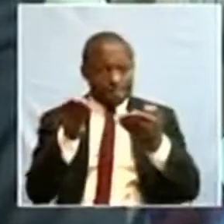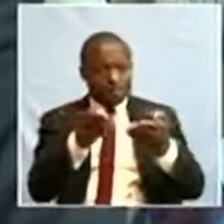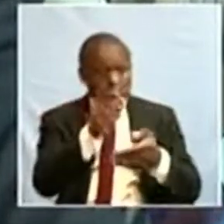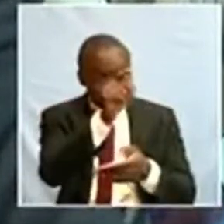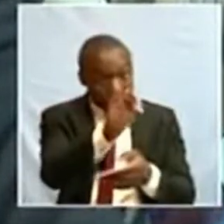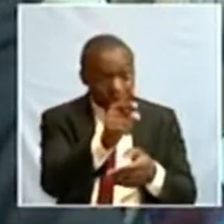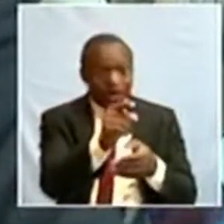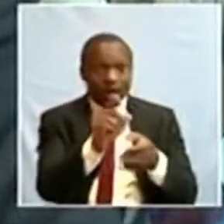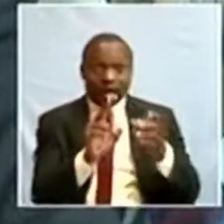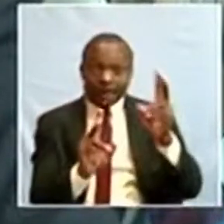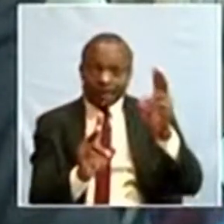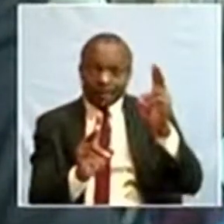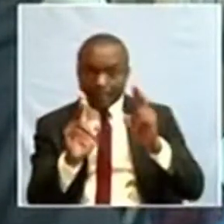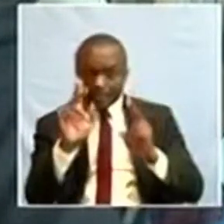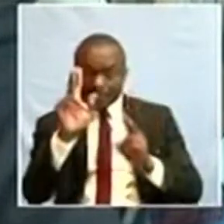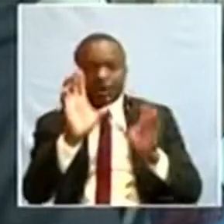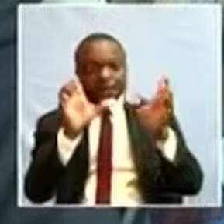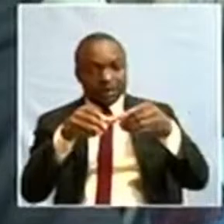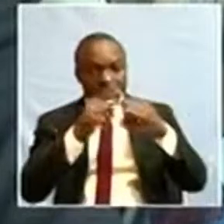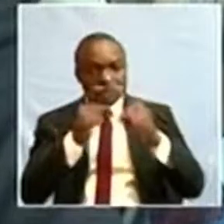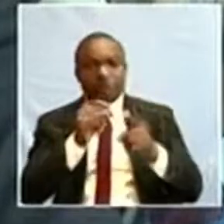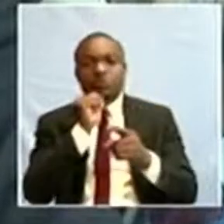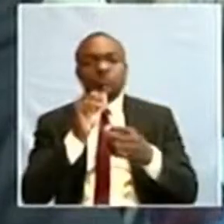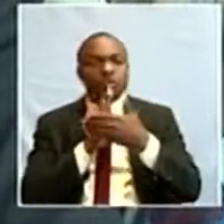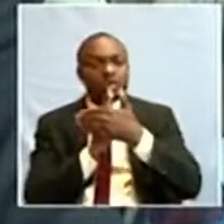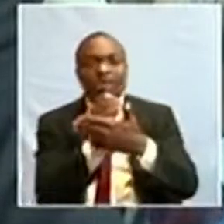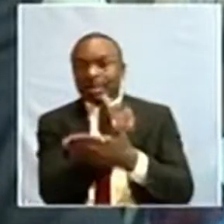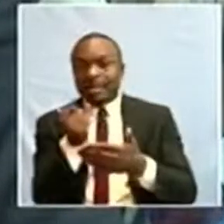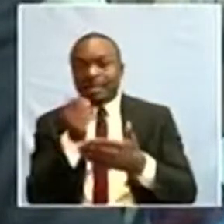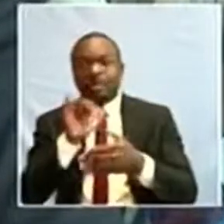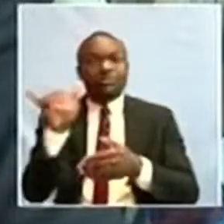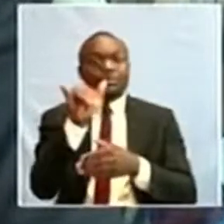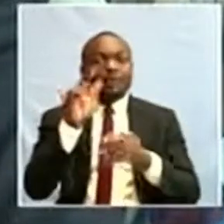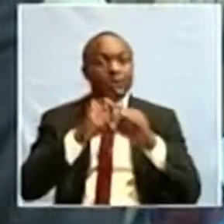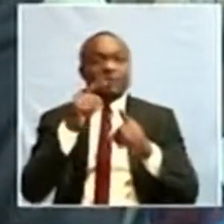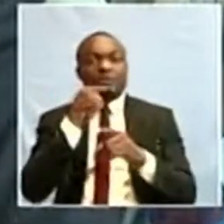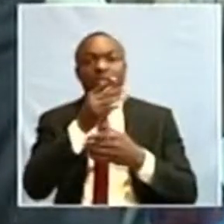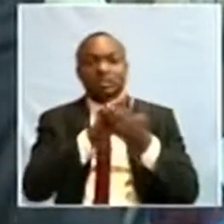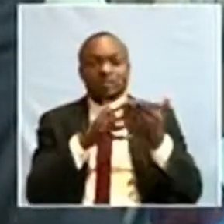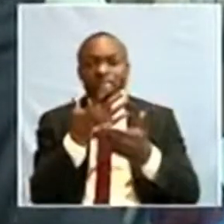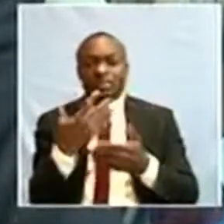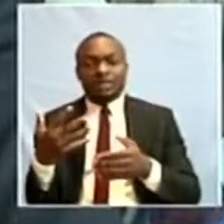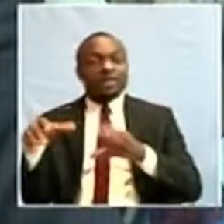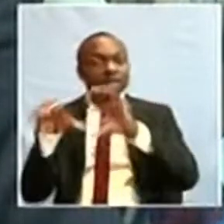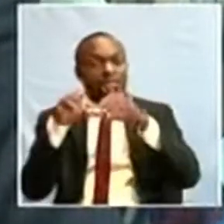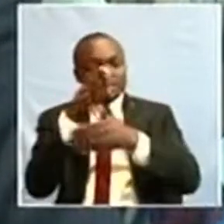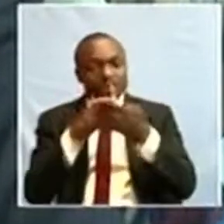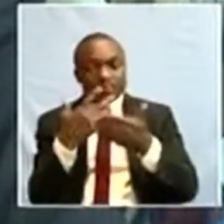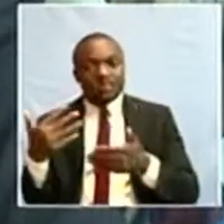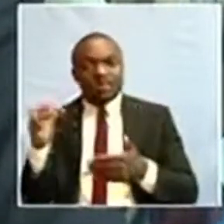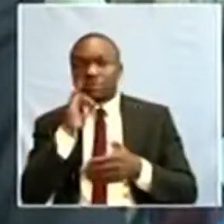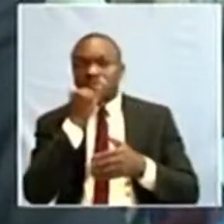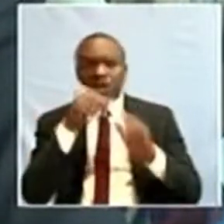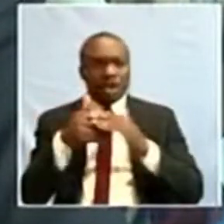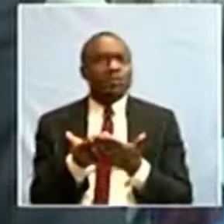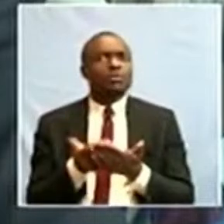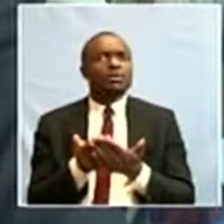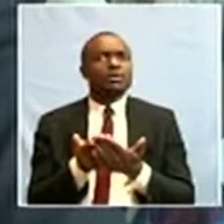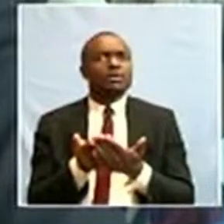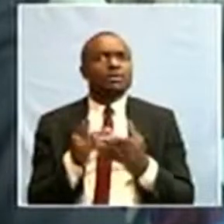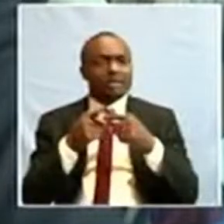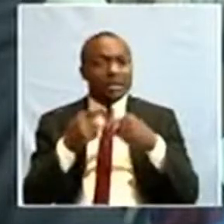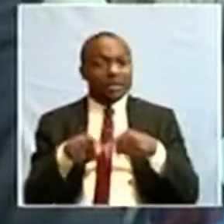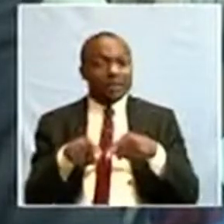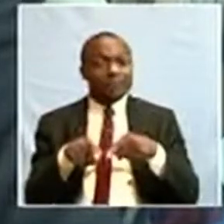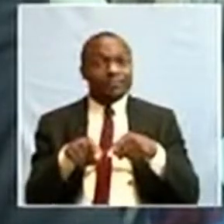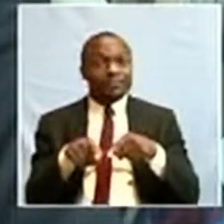editing committee, but it's not guided by any particular standard, but you're saying someone did something wrong. How did they do something wrong? There